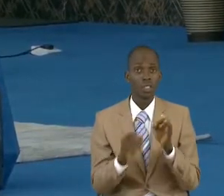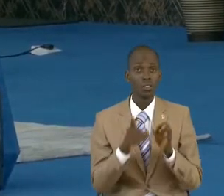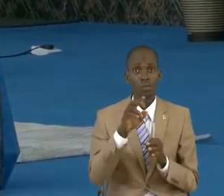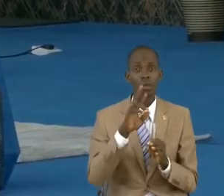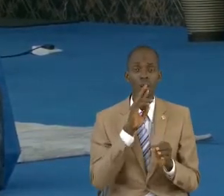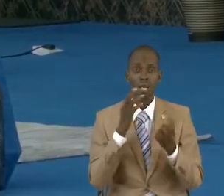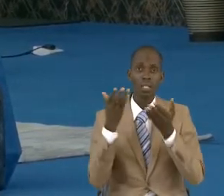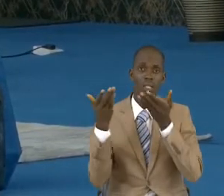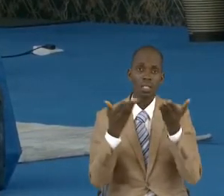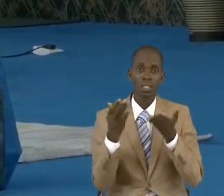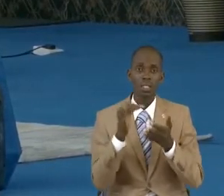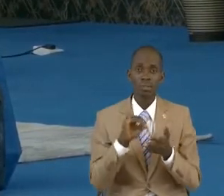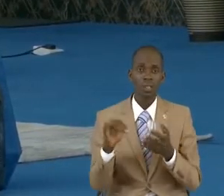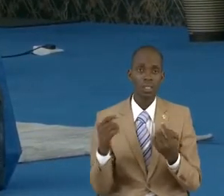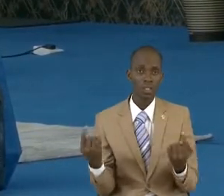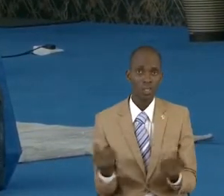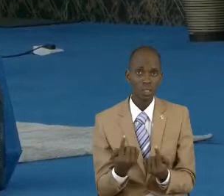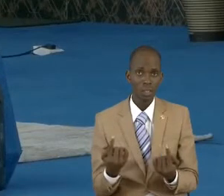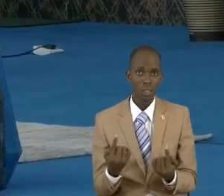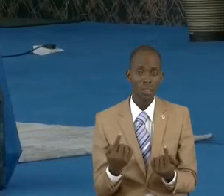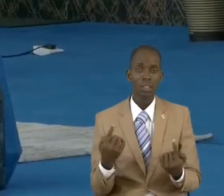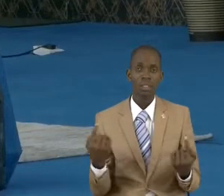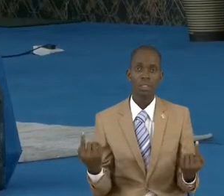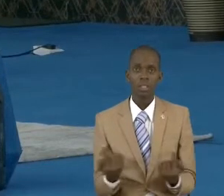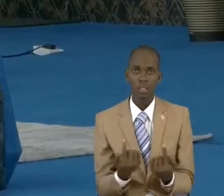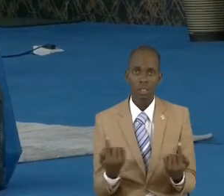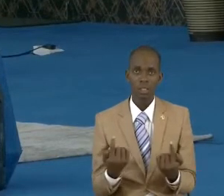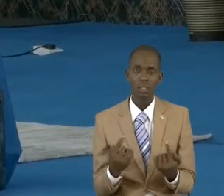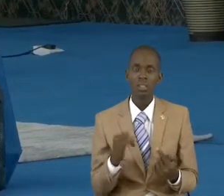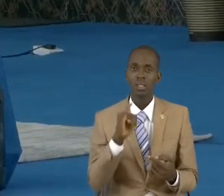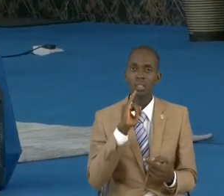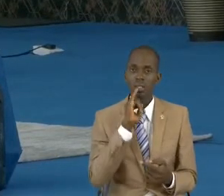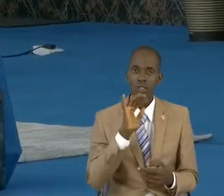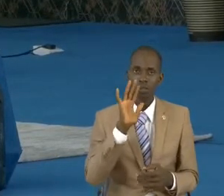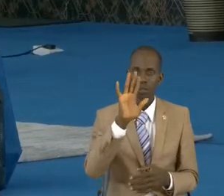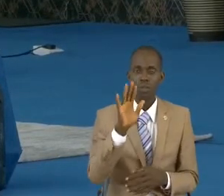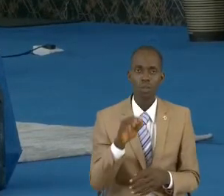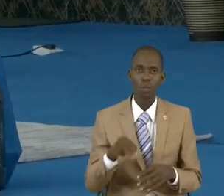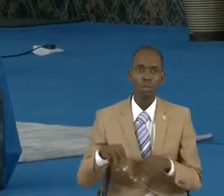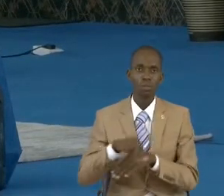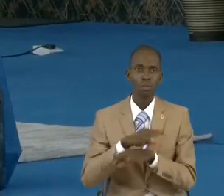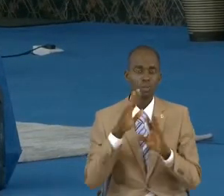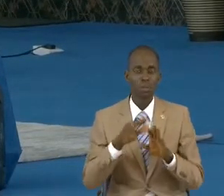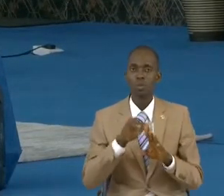sin, sin is your master, not the Savior.